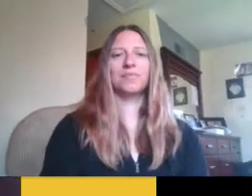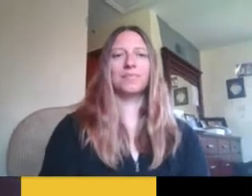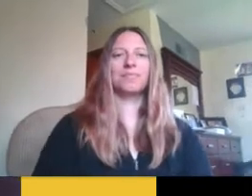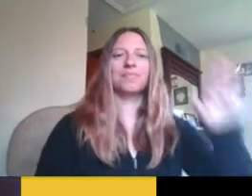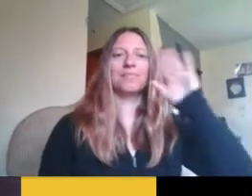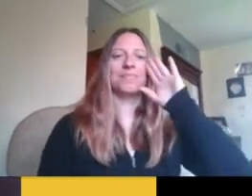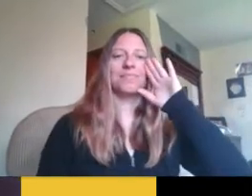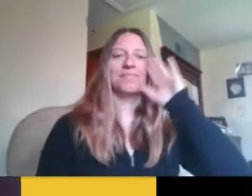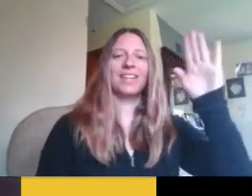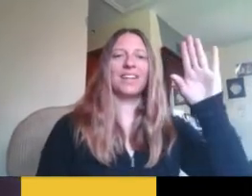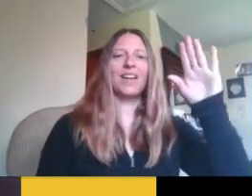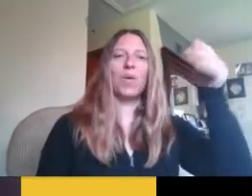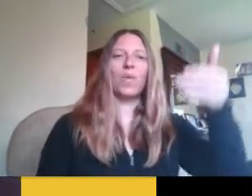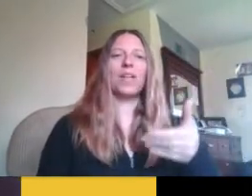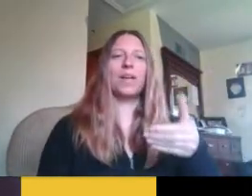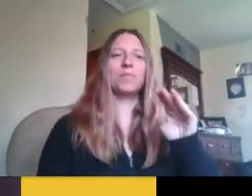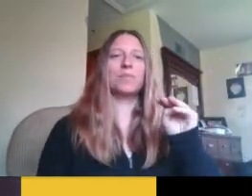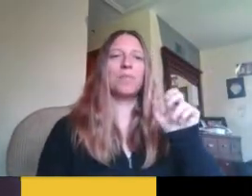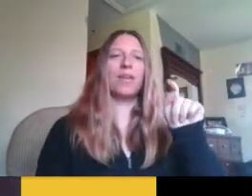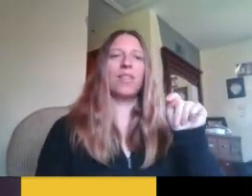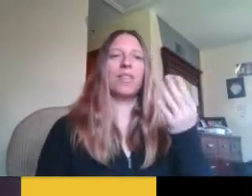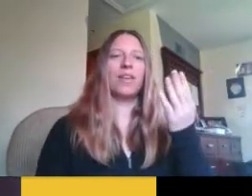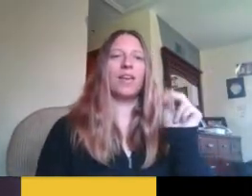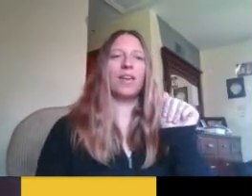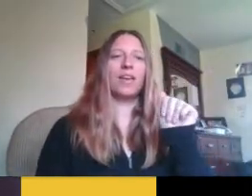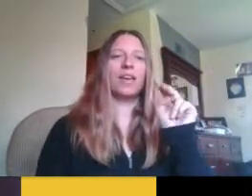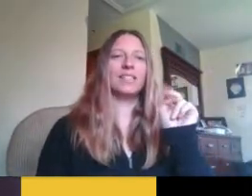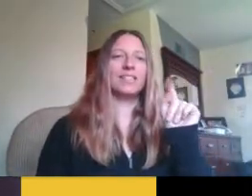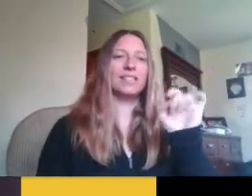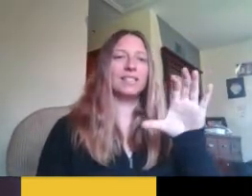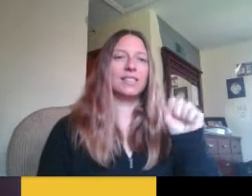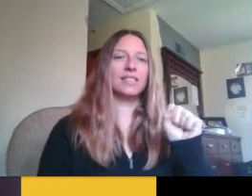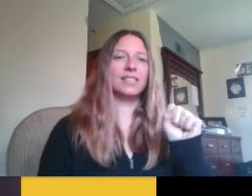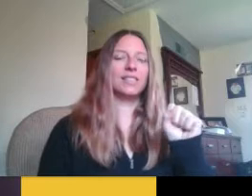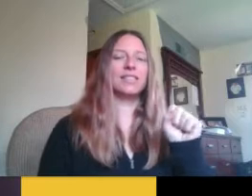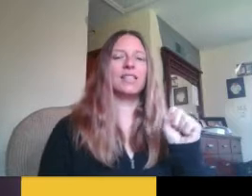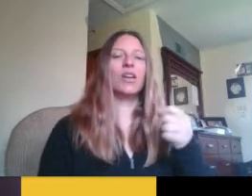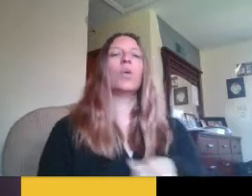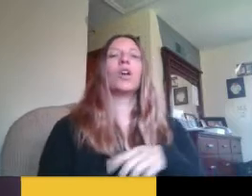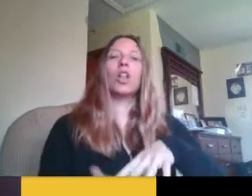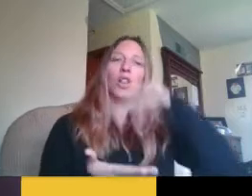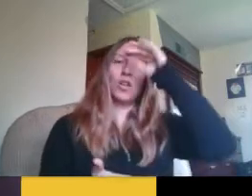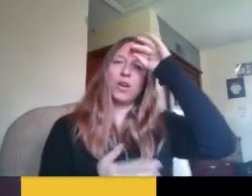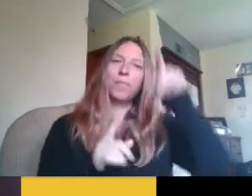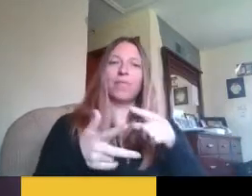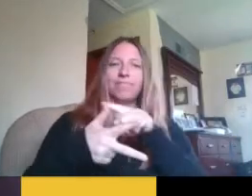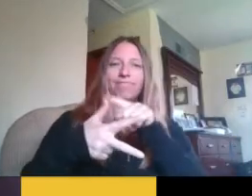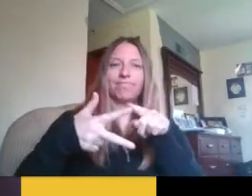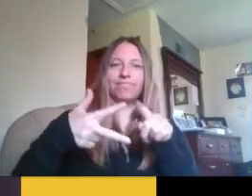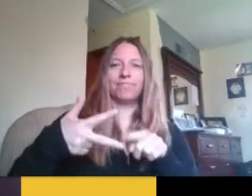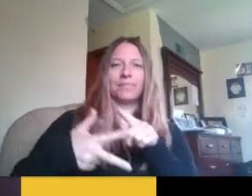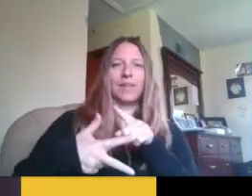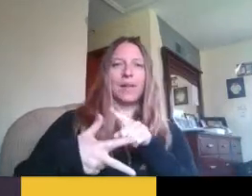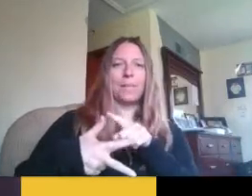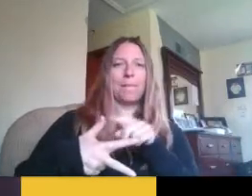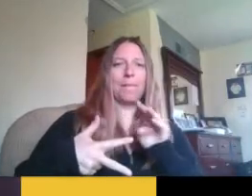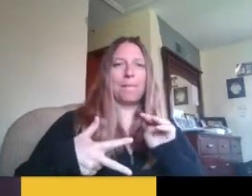Hi, this is Rob. Welcome to Math Antics. In this lesson, we're going to learn about three important math concepts called the mean, the median, and the